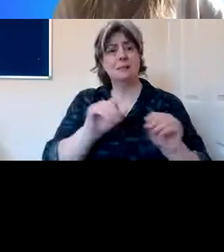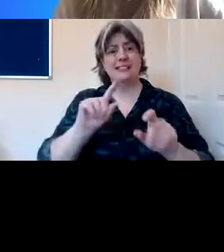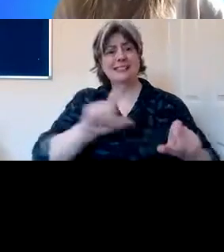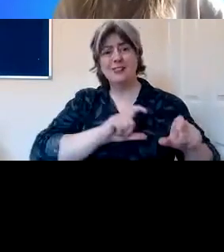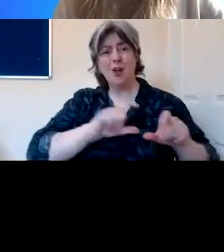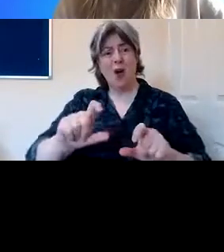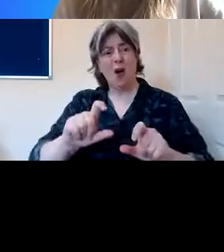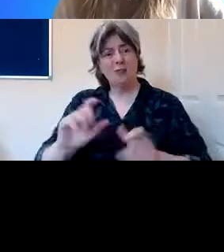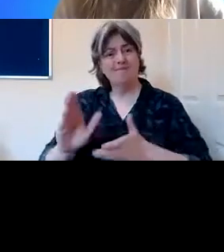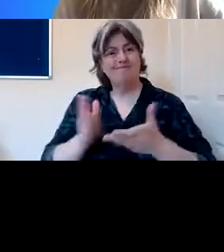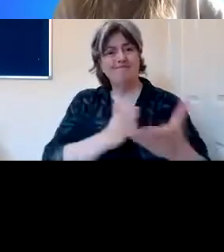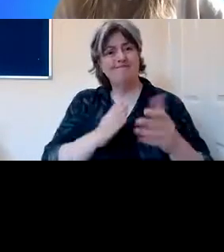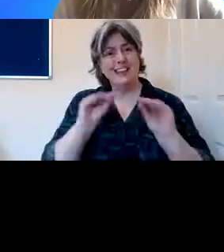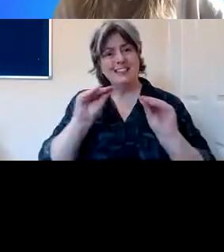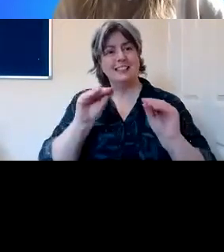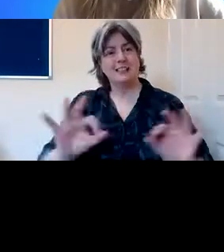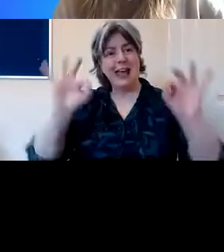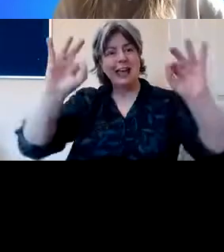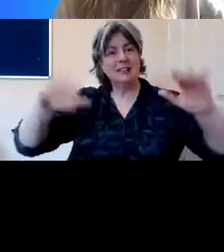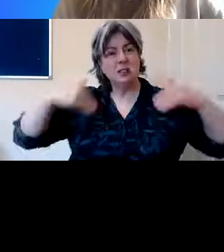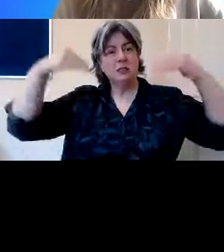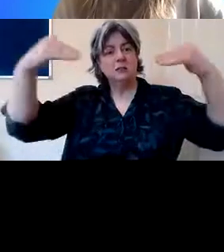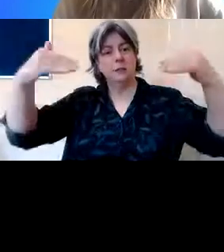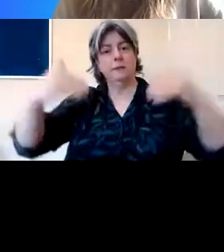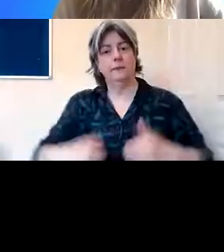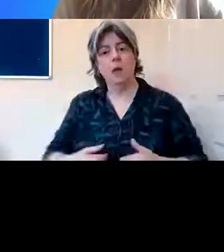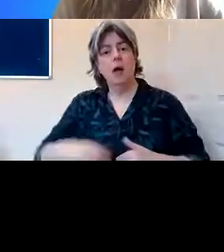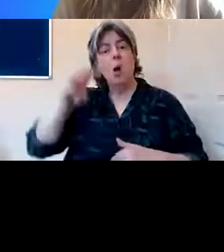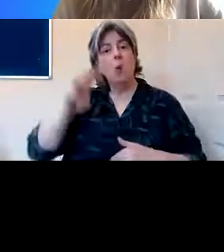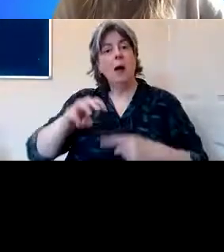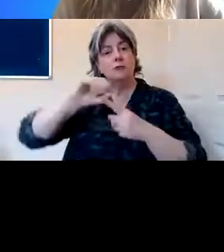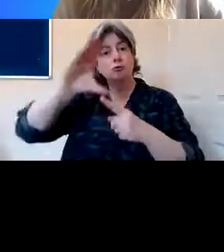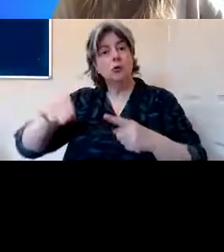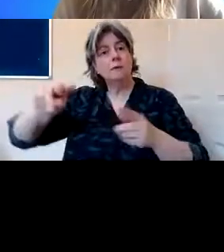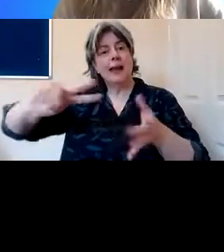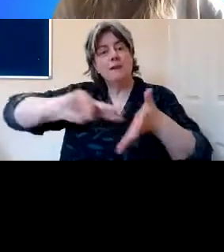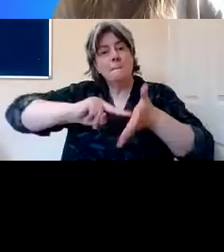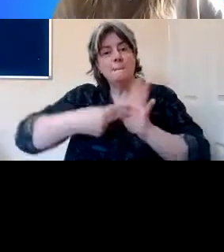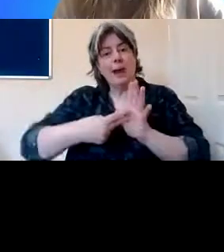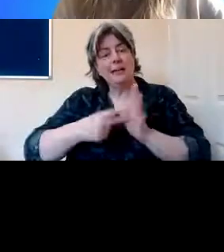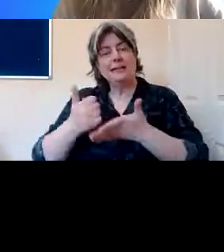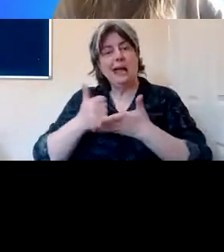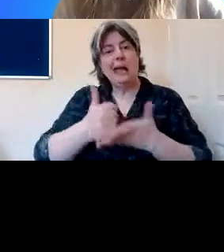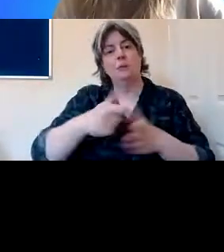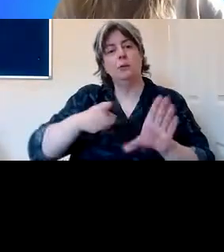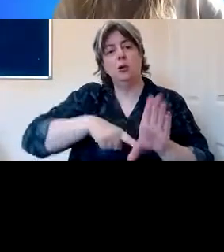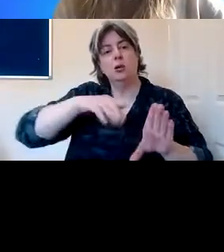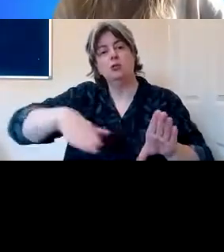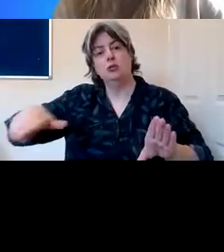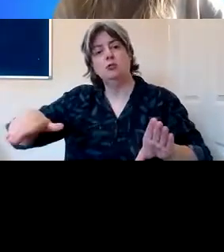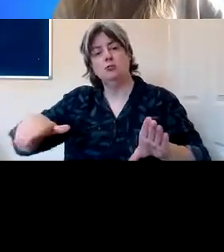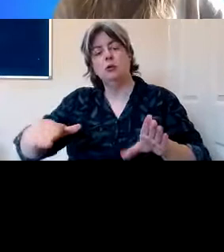children. Welsh Conservatives have a plan to help our children and young people recover from the impact of COVID-19 and